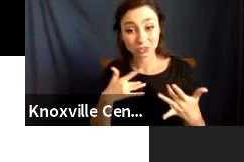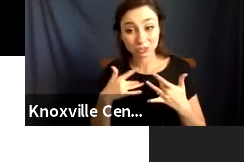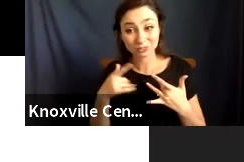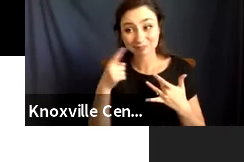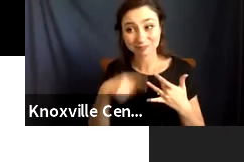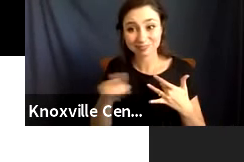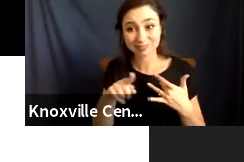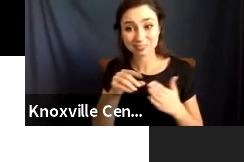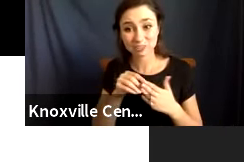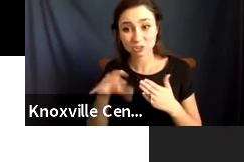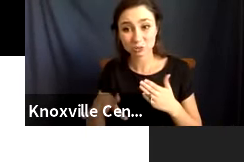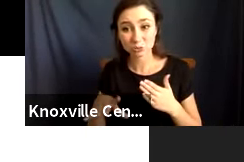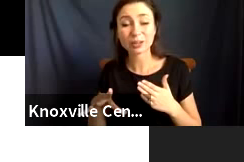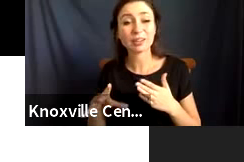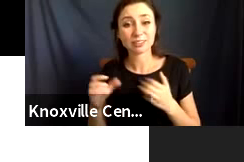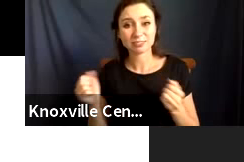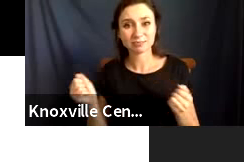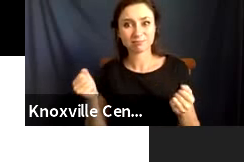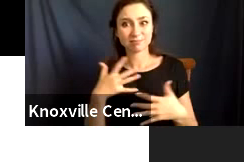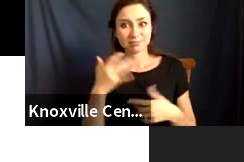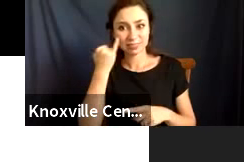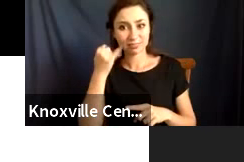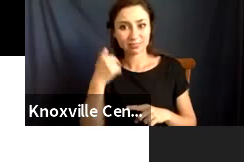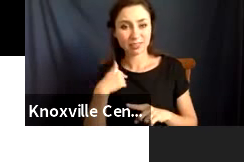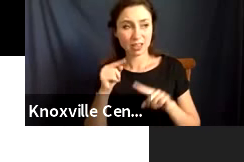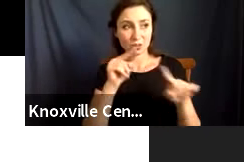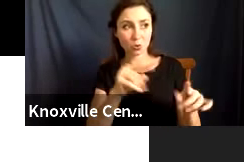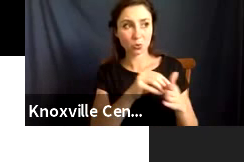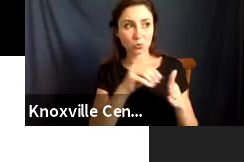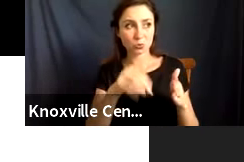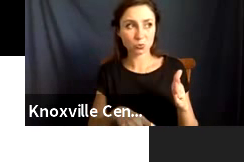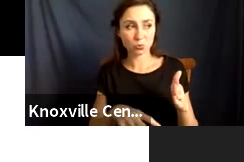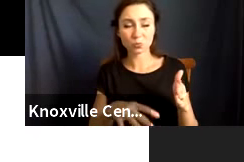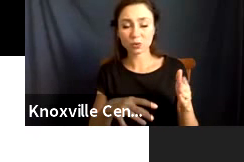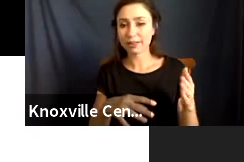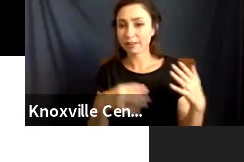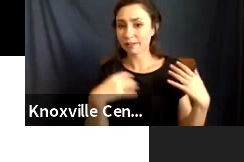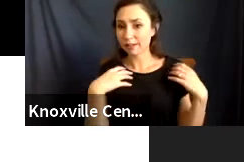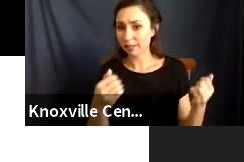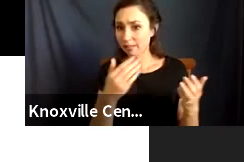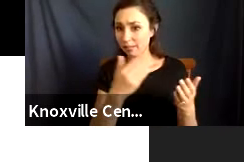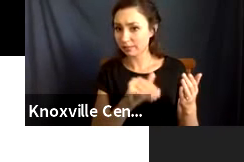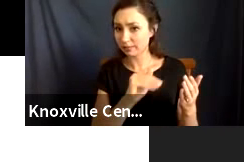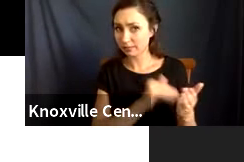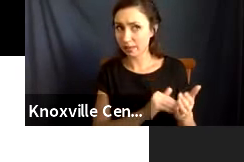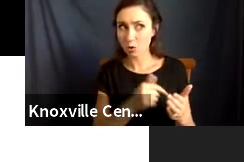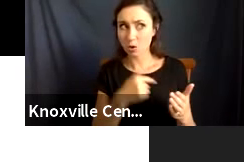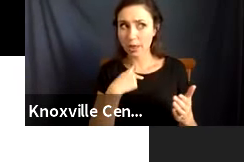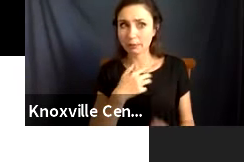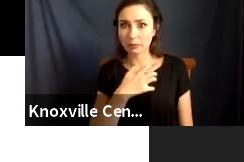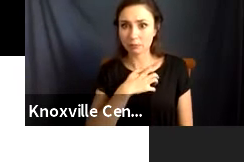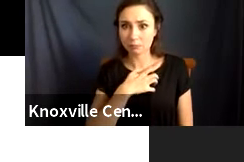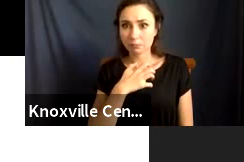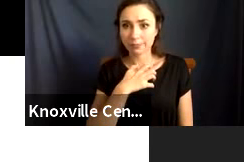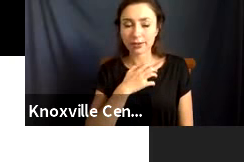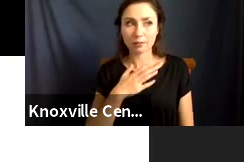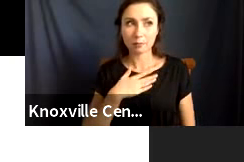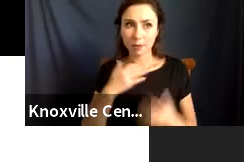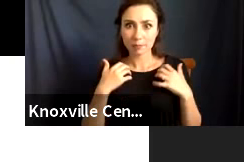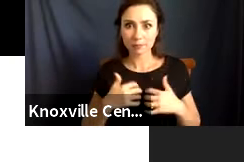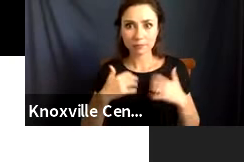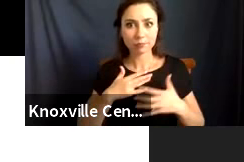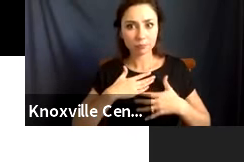is if they present to the student health center with any type of respiratory complaint, then obviously the recommendation is going to